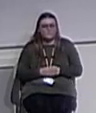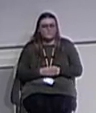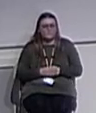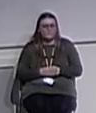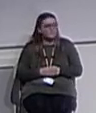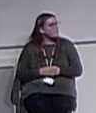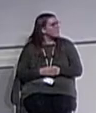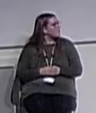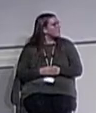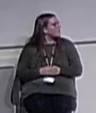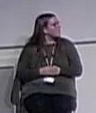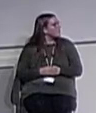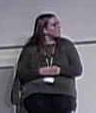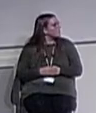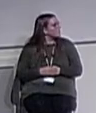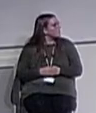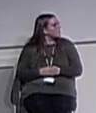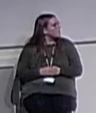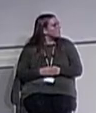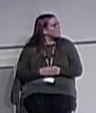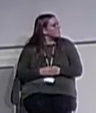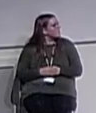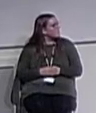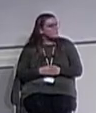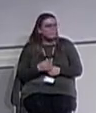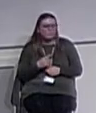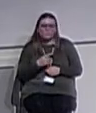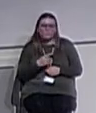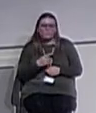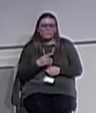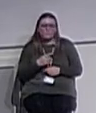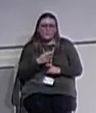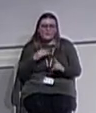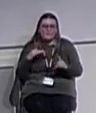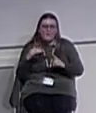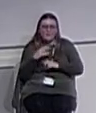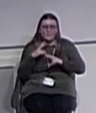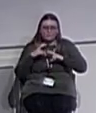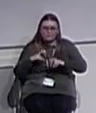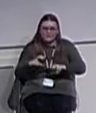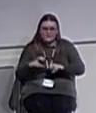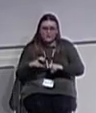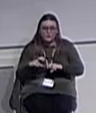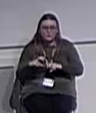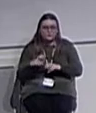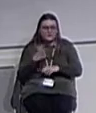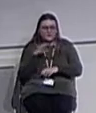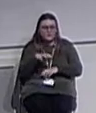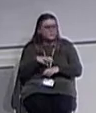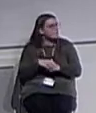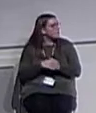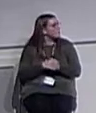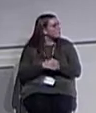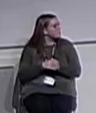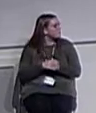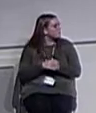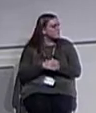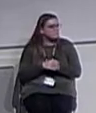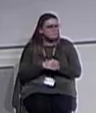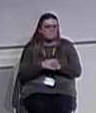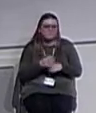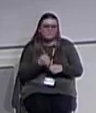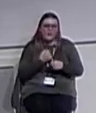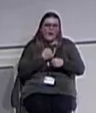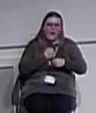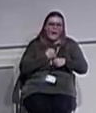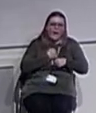We also have our Manchester Environmental Research Institute. Again, this is an amalgamation of our faculty and